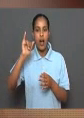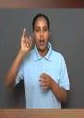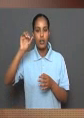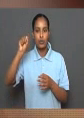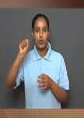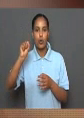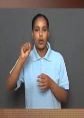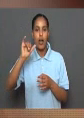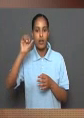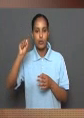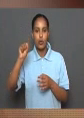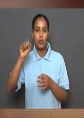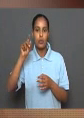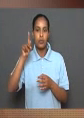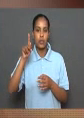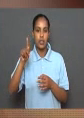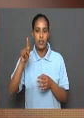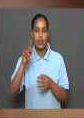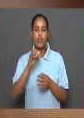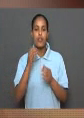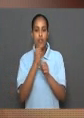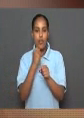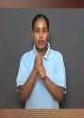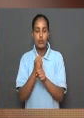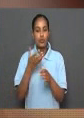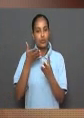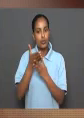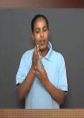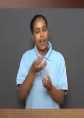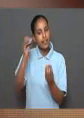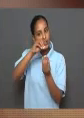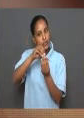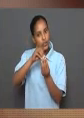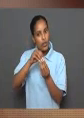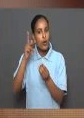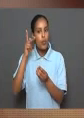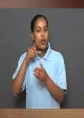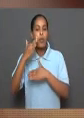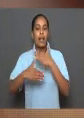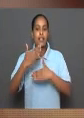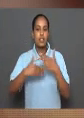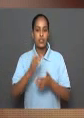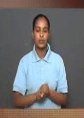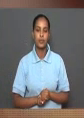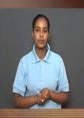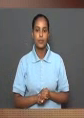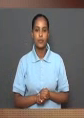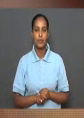isobutylene with isoprene and is formed through addition polymerization.